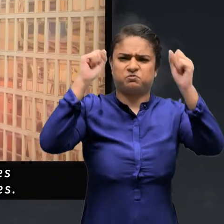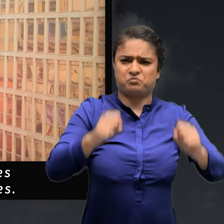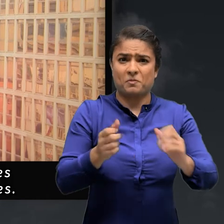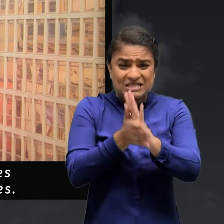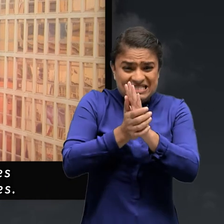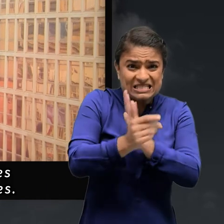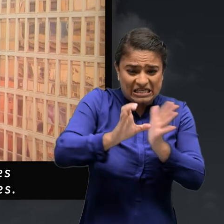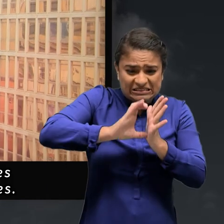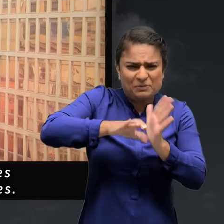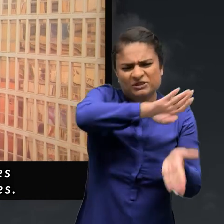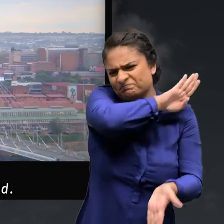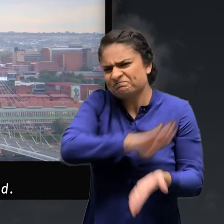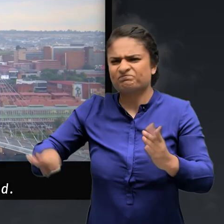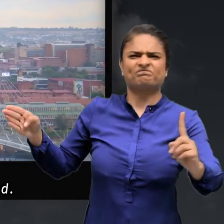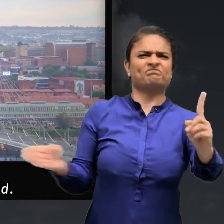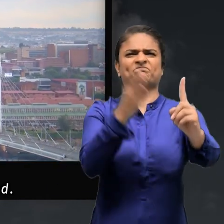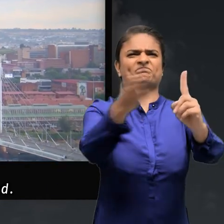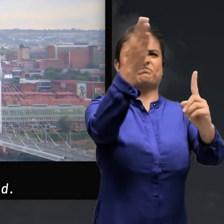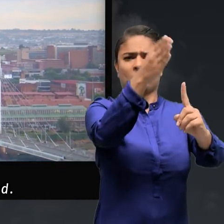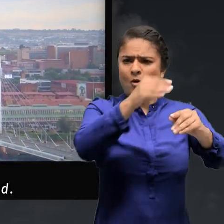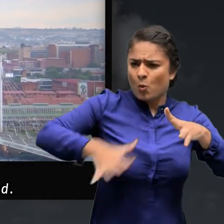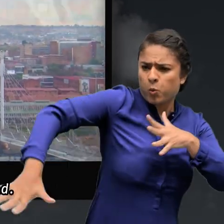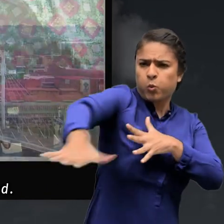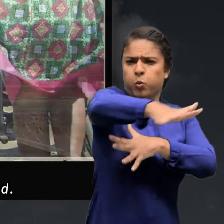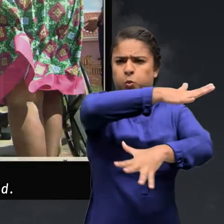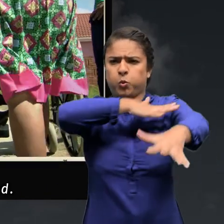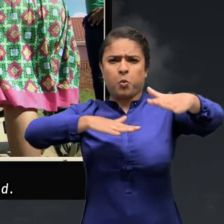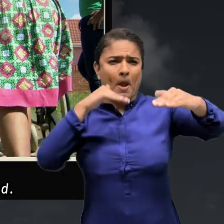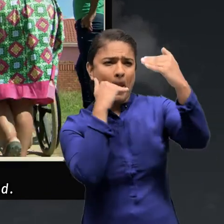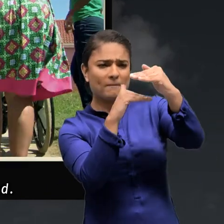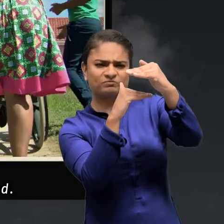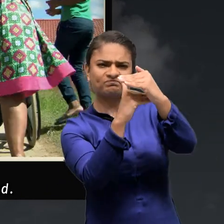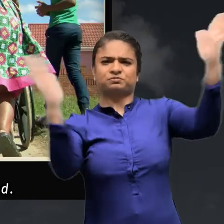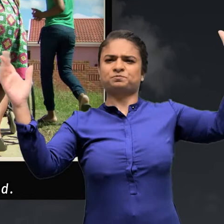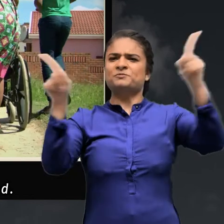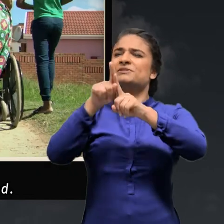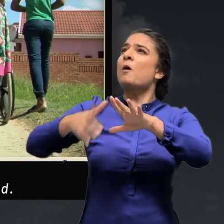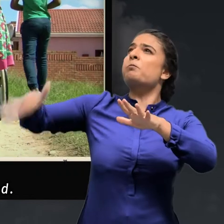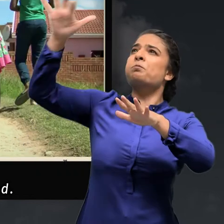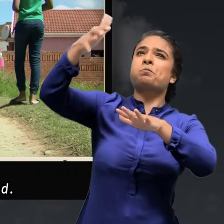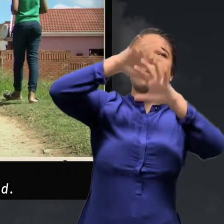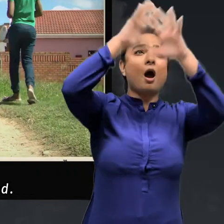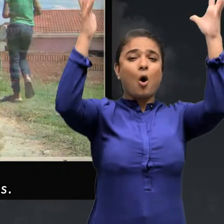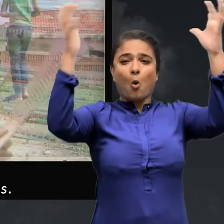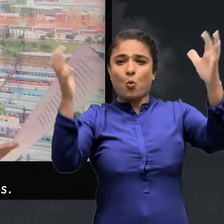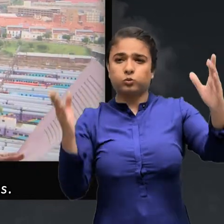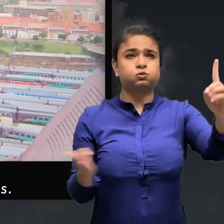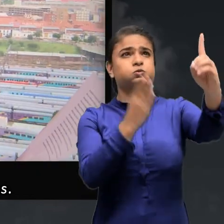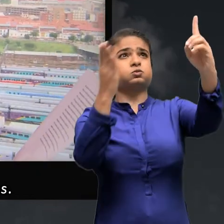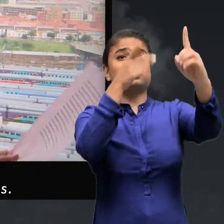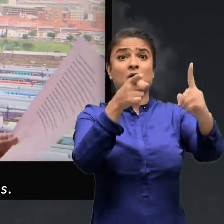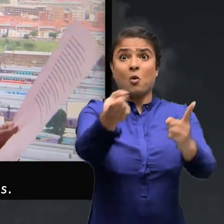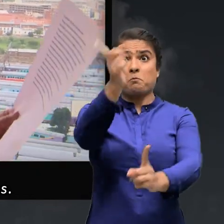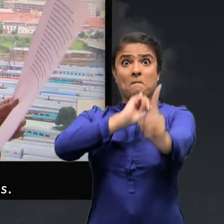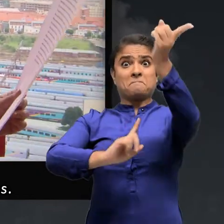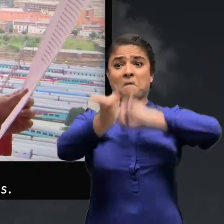your disabilities. Though the dark clouds surround and limit the unlimited, they never